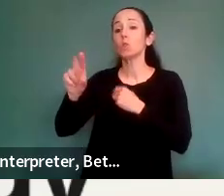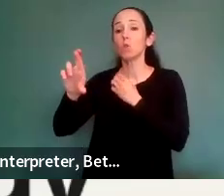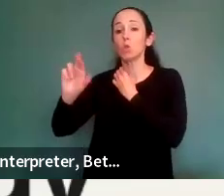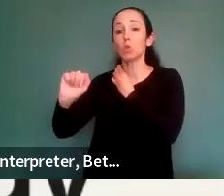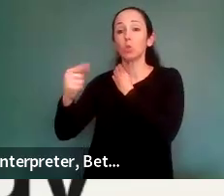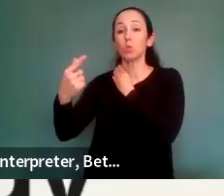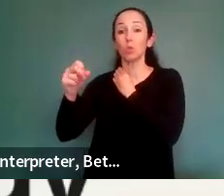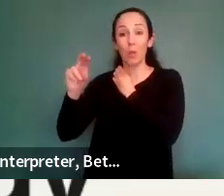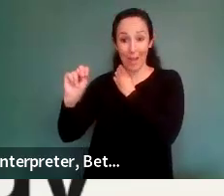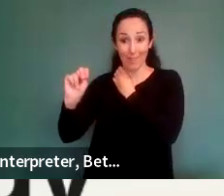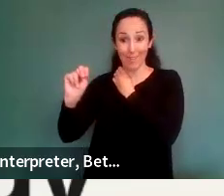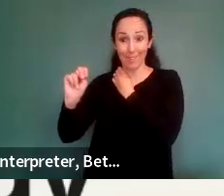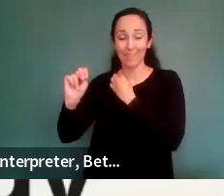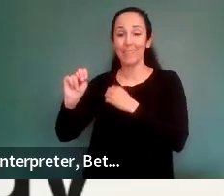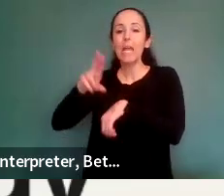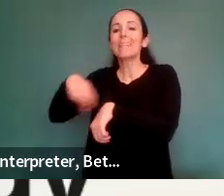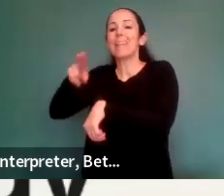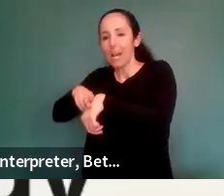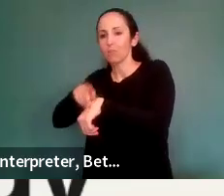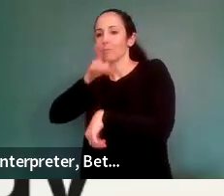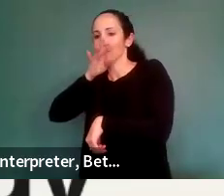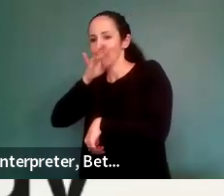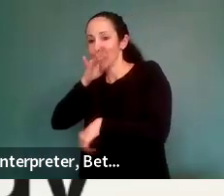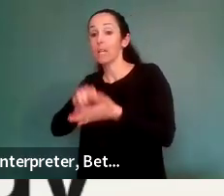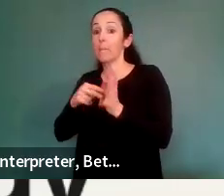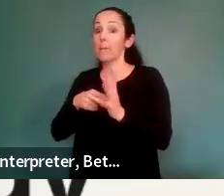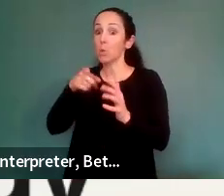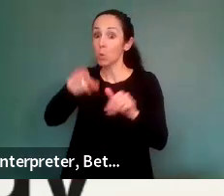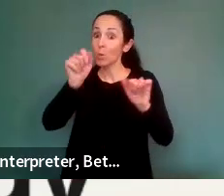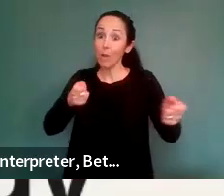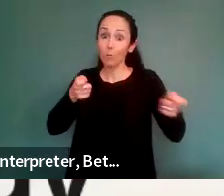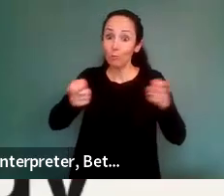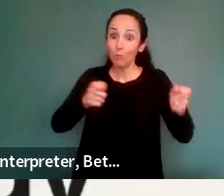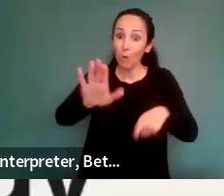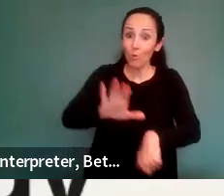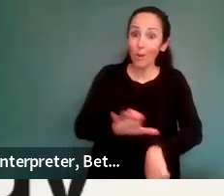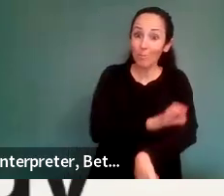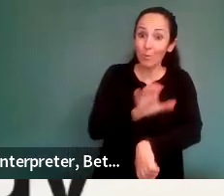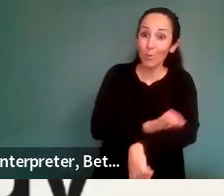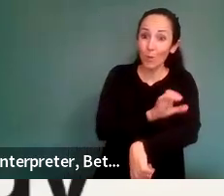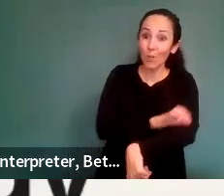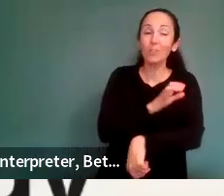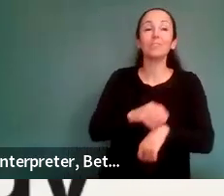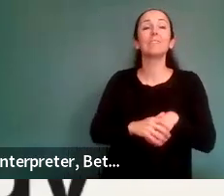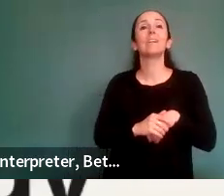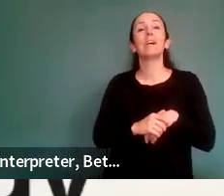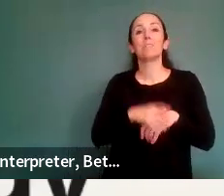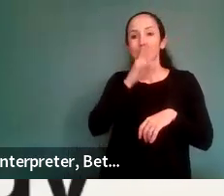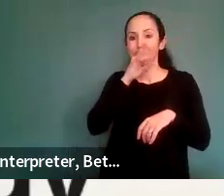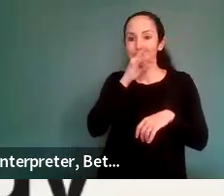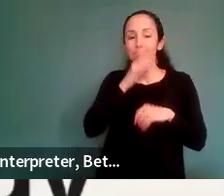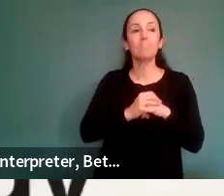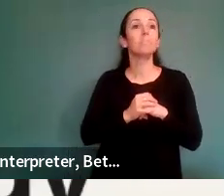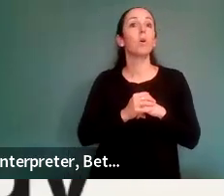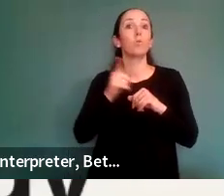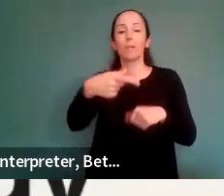It allows the users to control their computers, and you can also create documents,